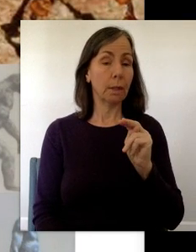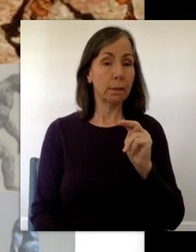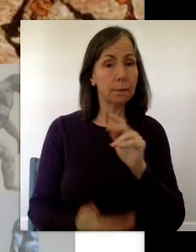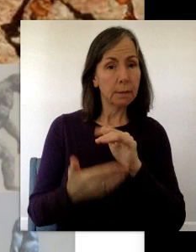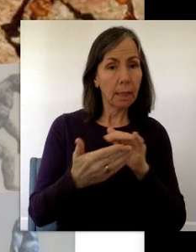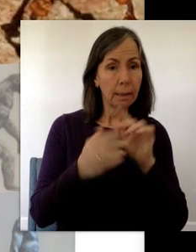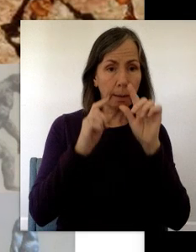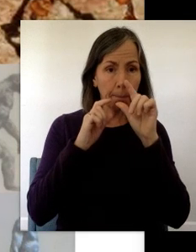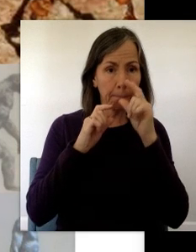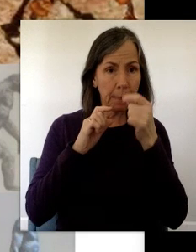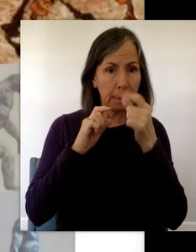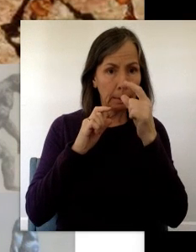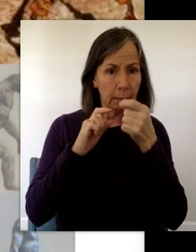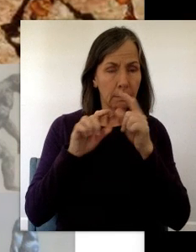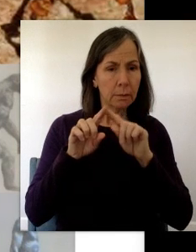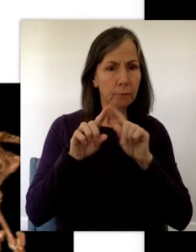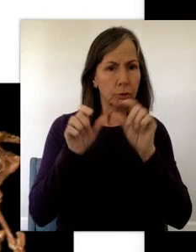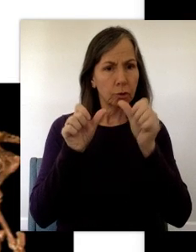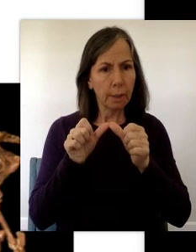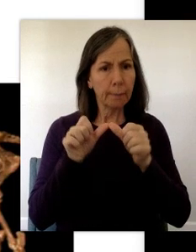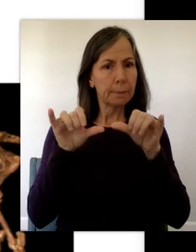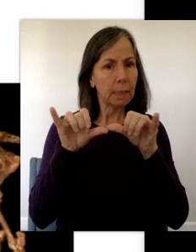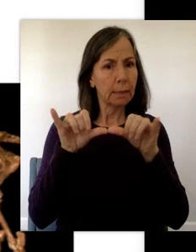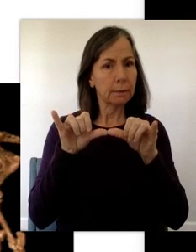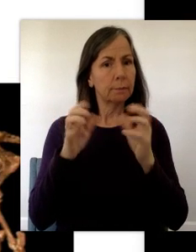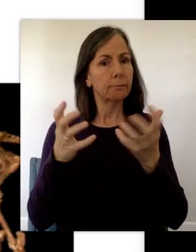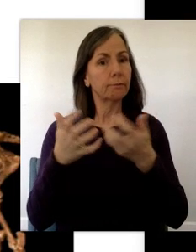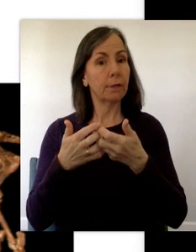environment where they live.